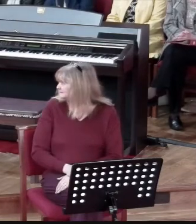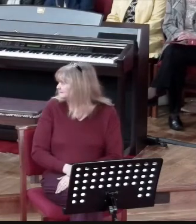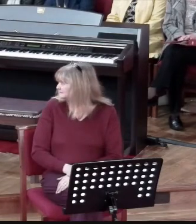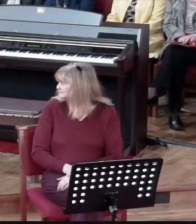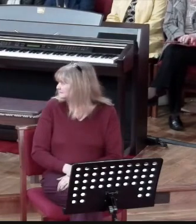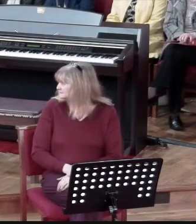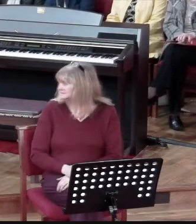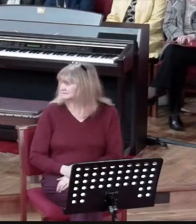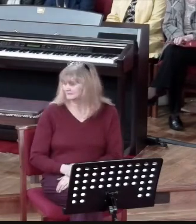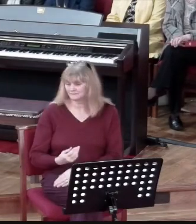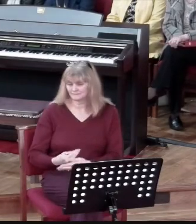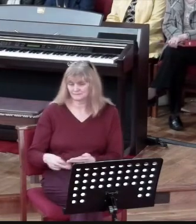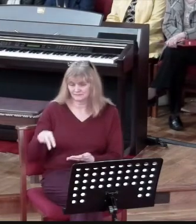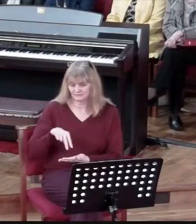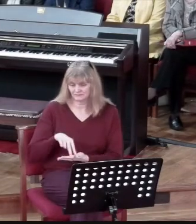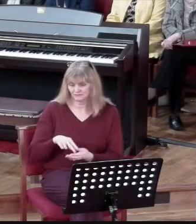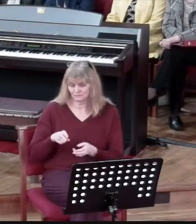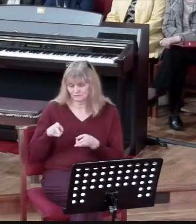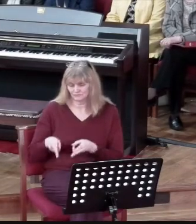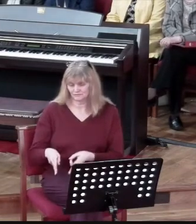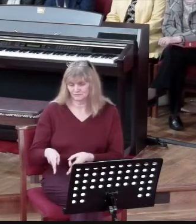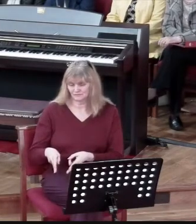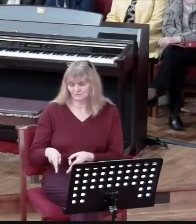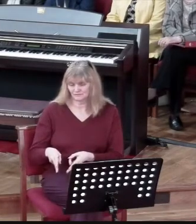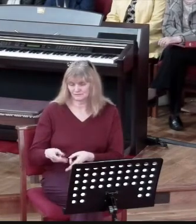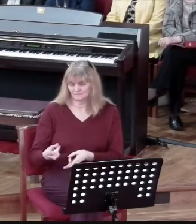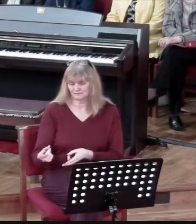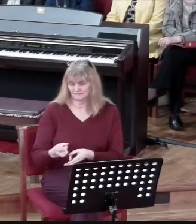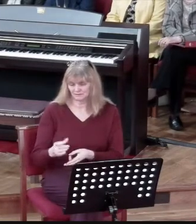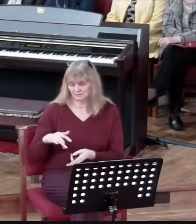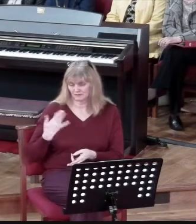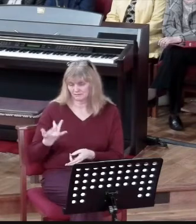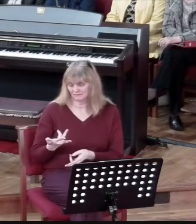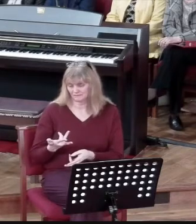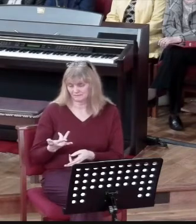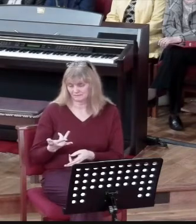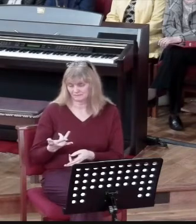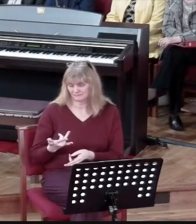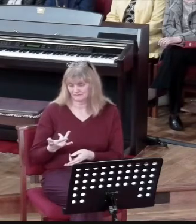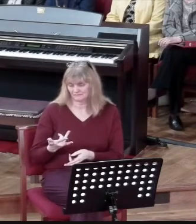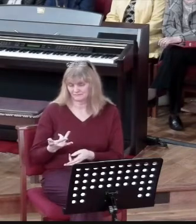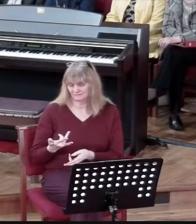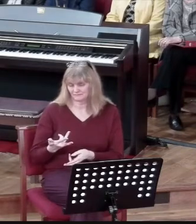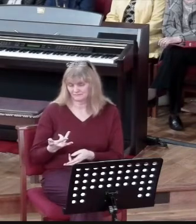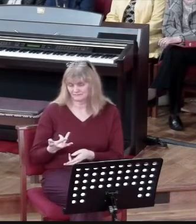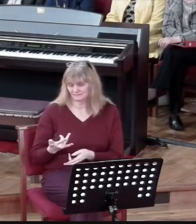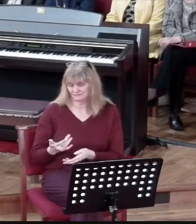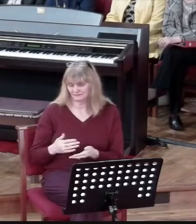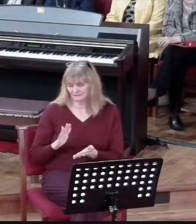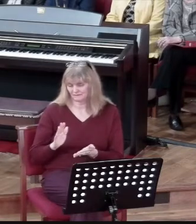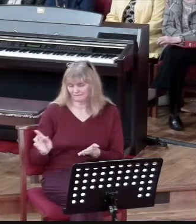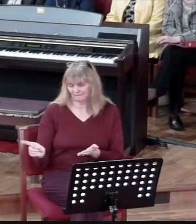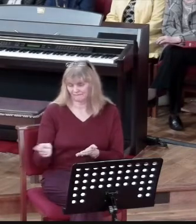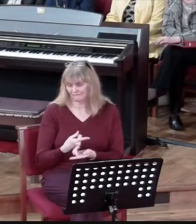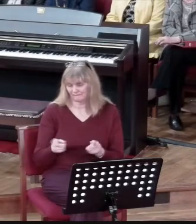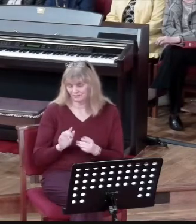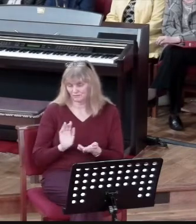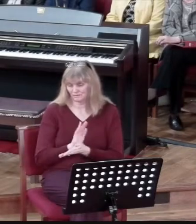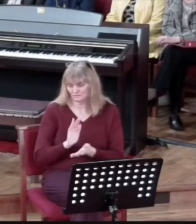Go on, then. He raised for the dead, and he came back to life, and everyone was happy because